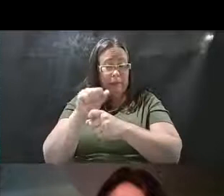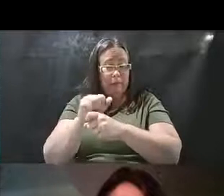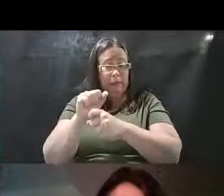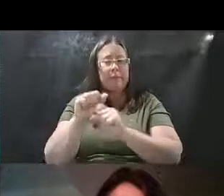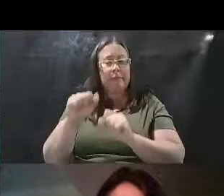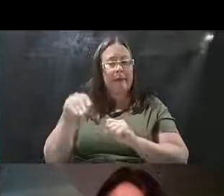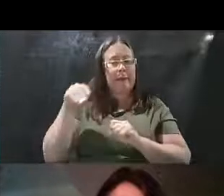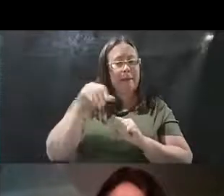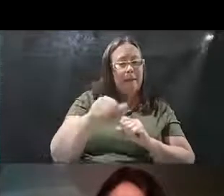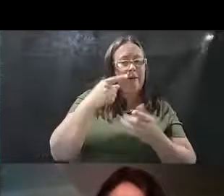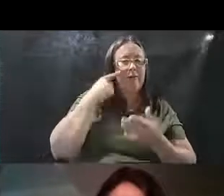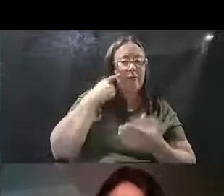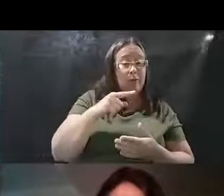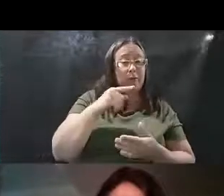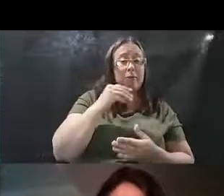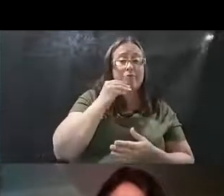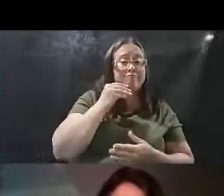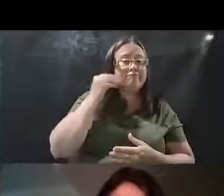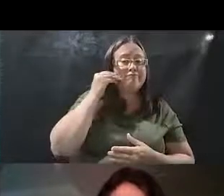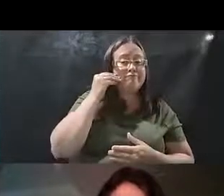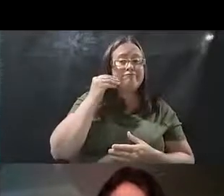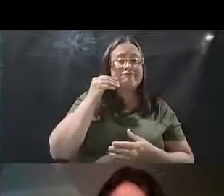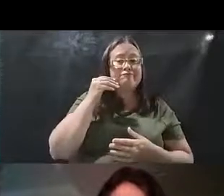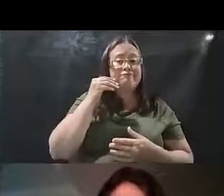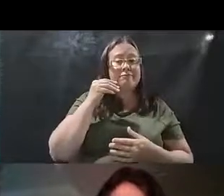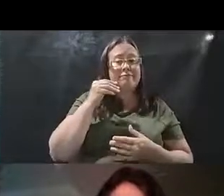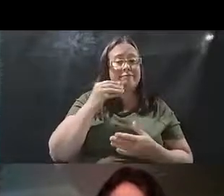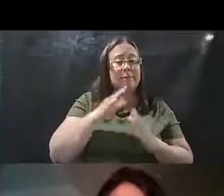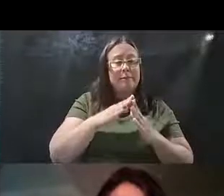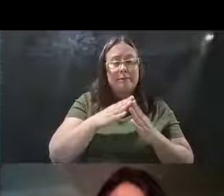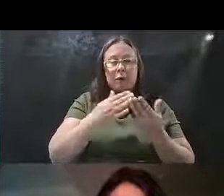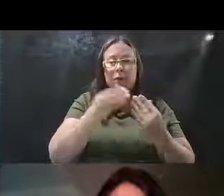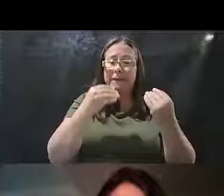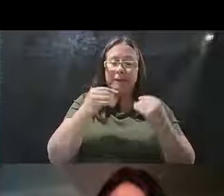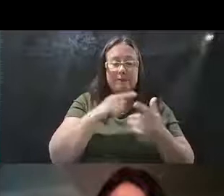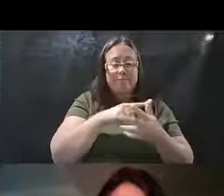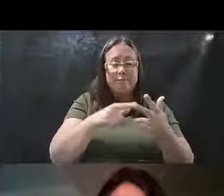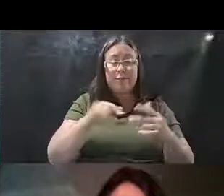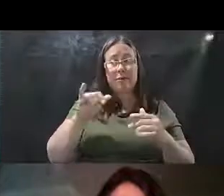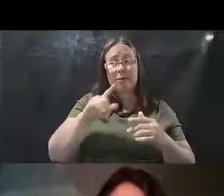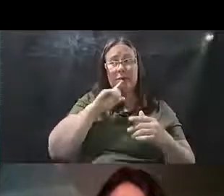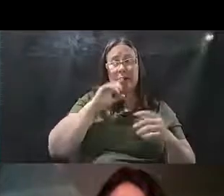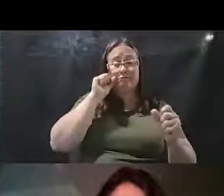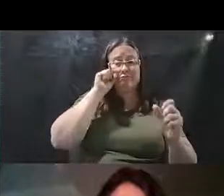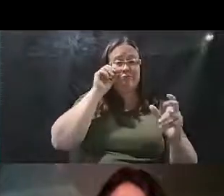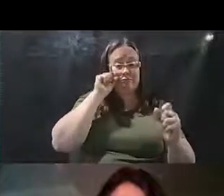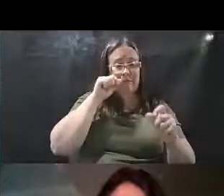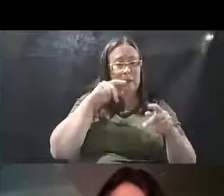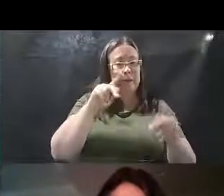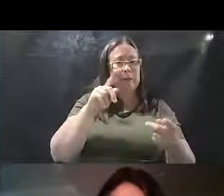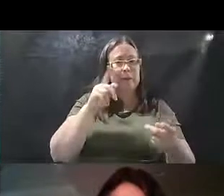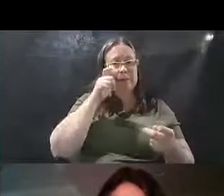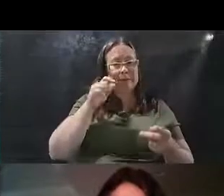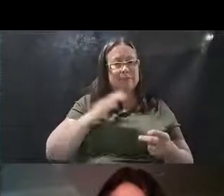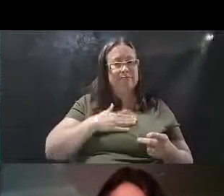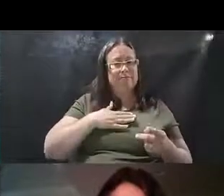your room and board. So that was an amazing opportunity for me to be able, since we were a family